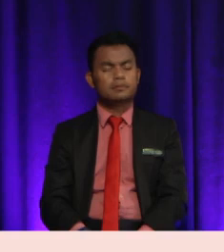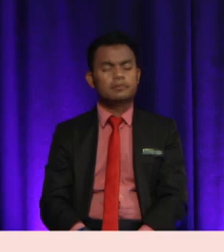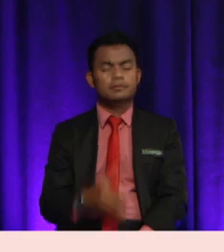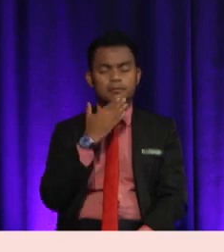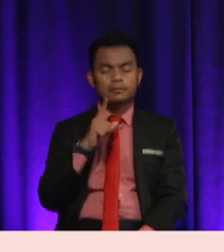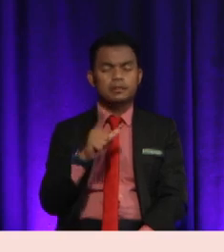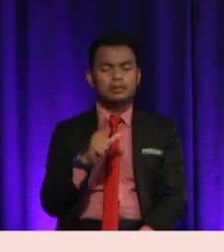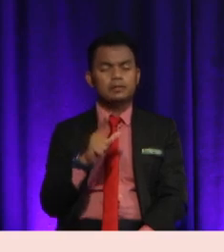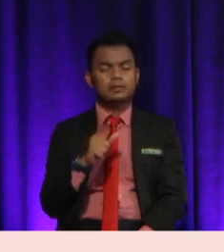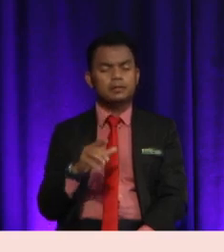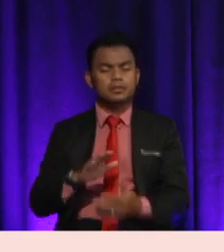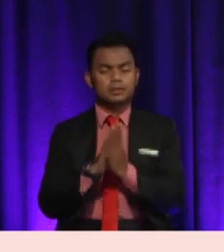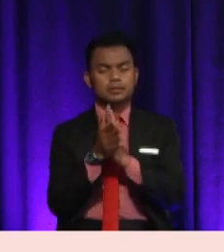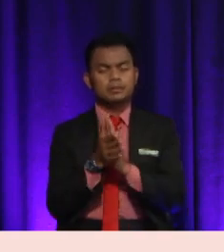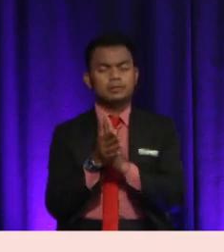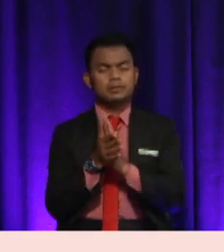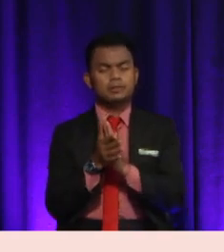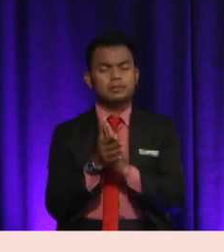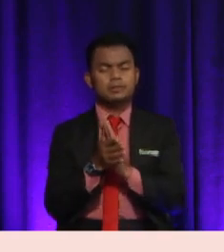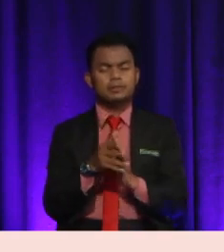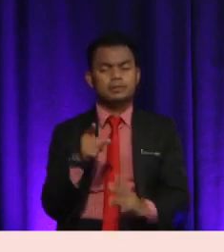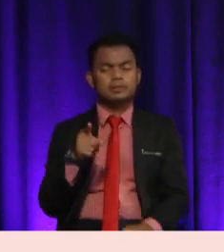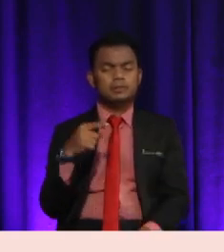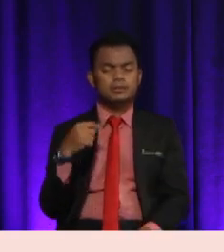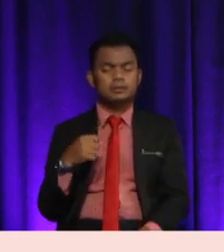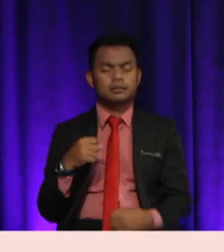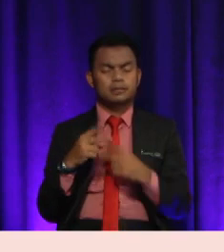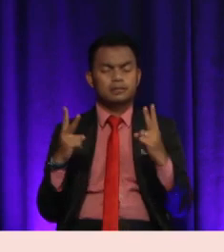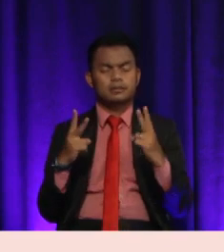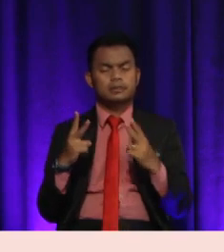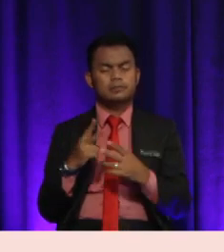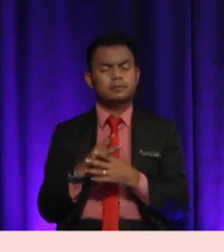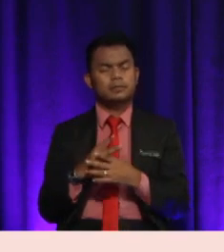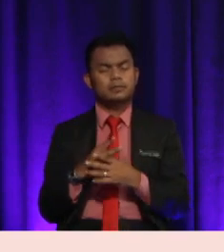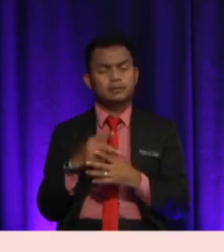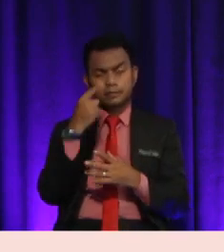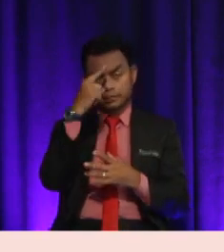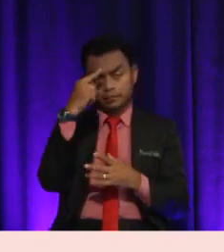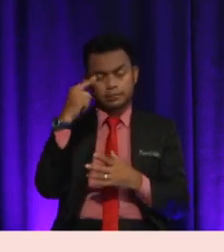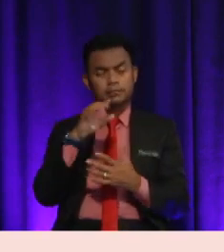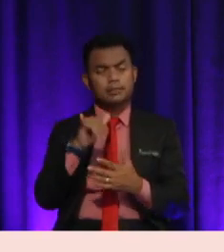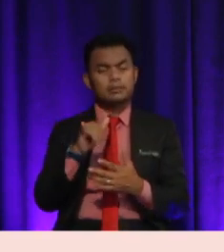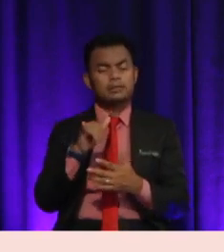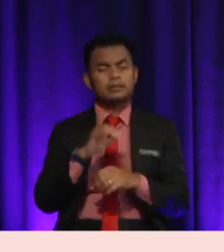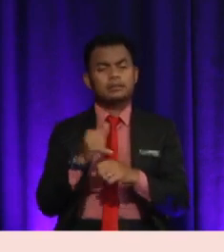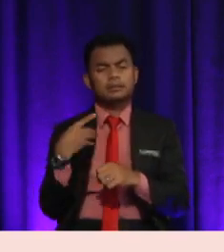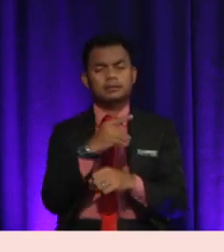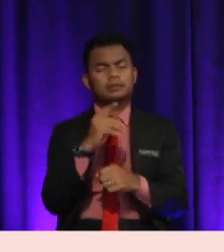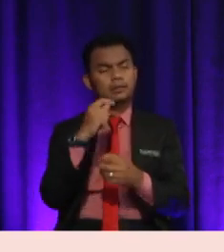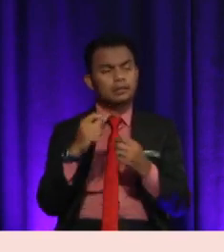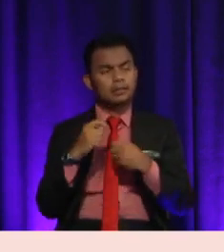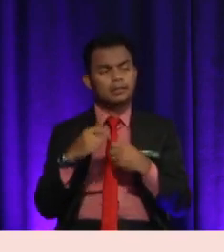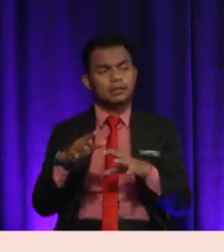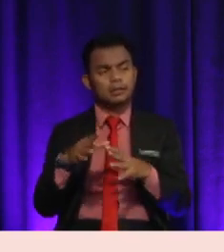Okay, so she's thankful because if she had to use her own money, she would have a lot of big decisions to make. Now